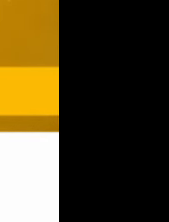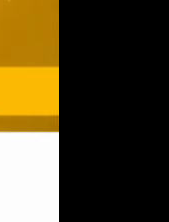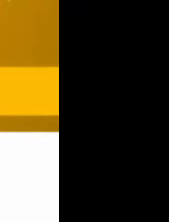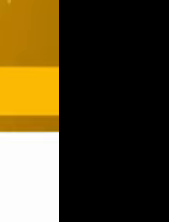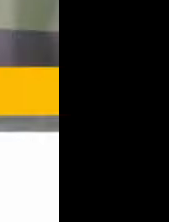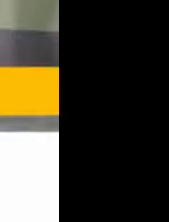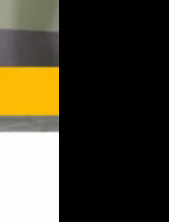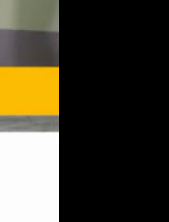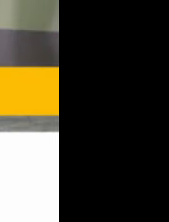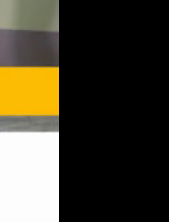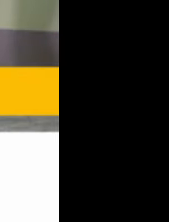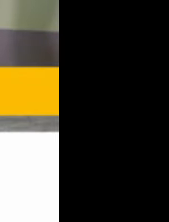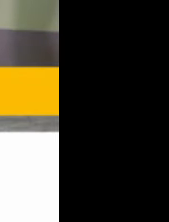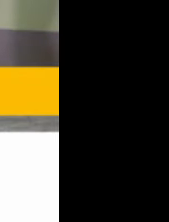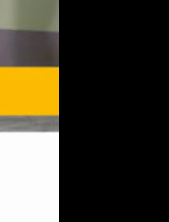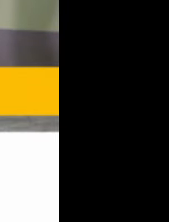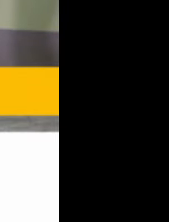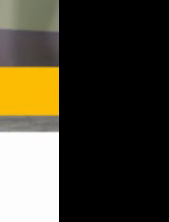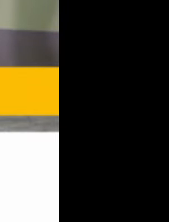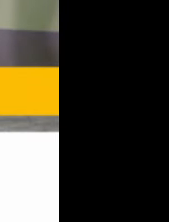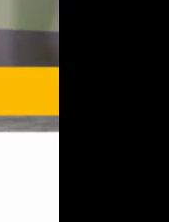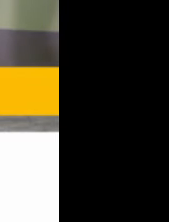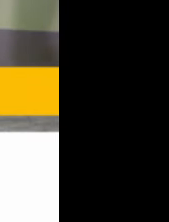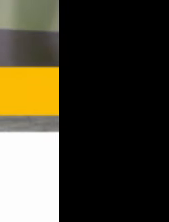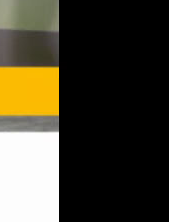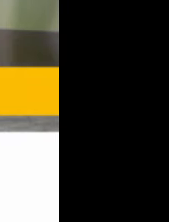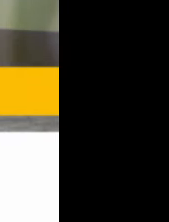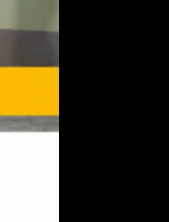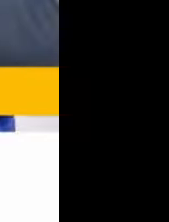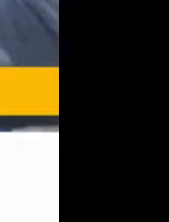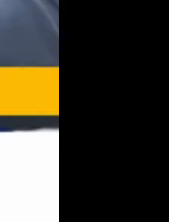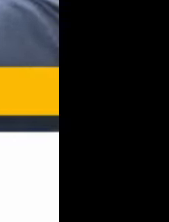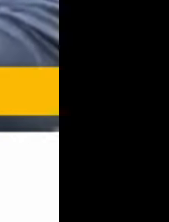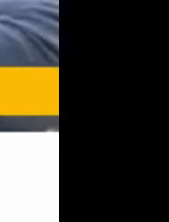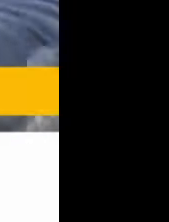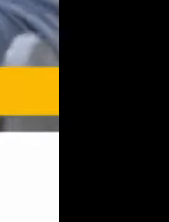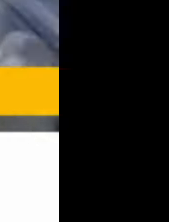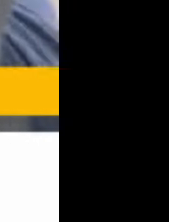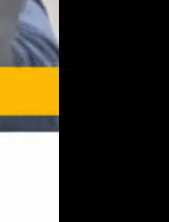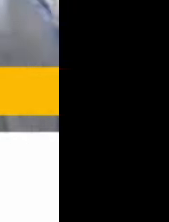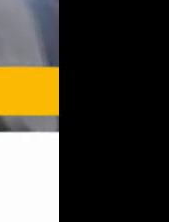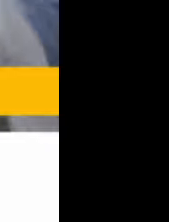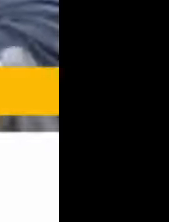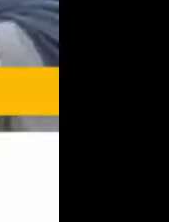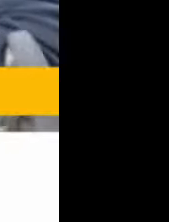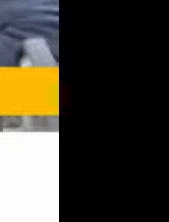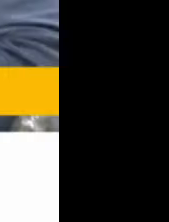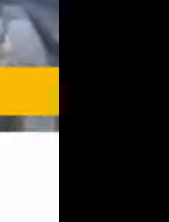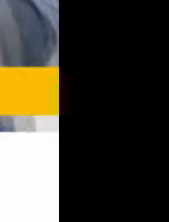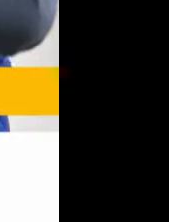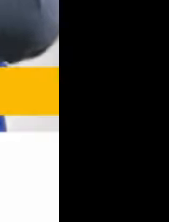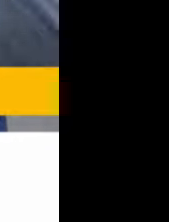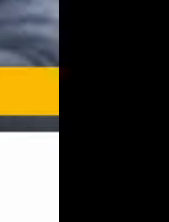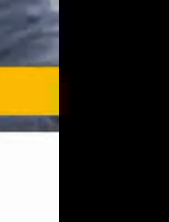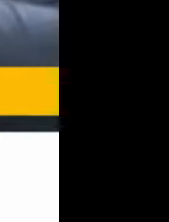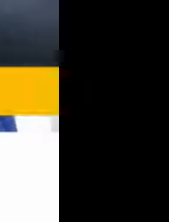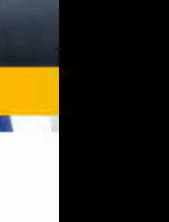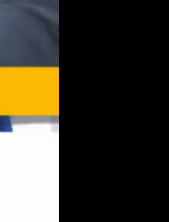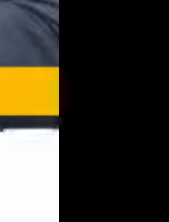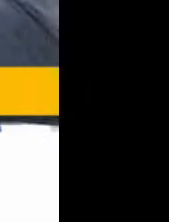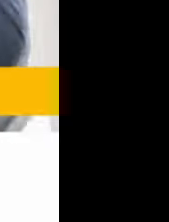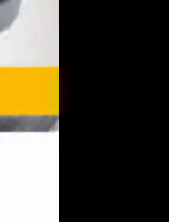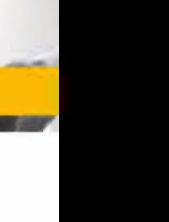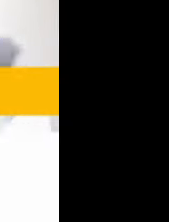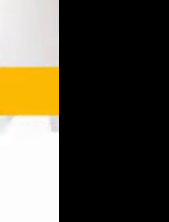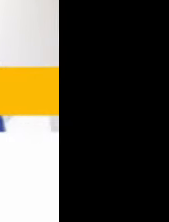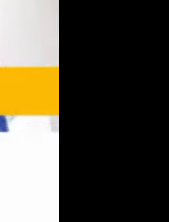everyone else it's possible. I did it, you can do it. Like, losing a scholarship was the best thing that happened to me. Coming to UW-Milwaukee